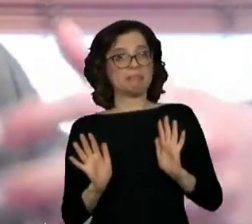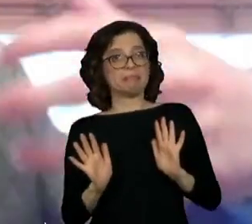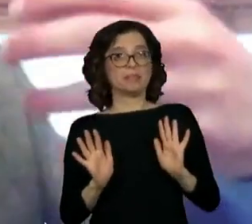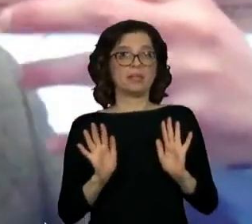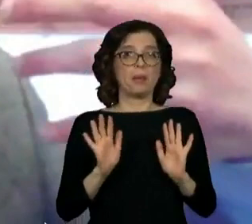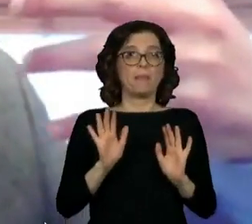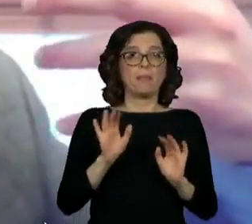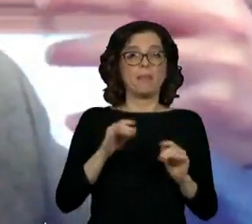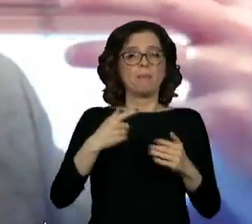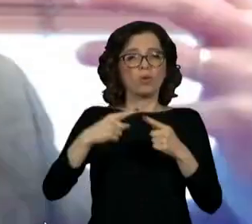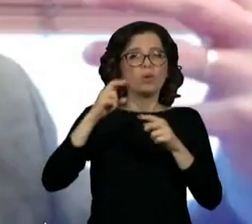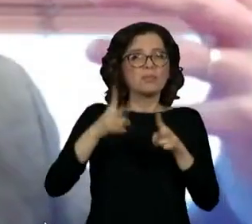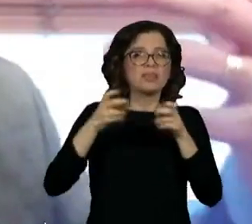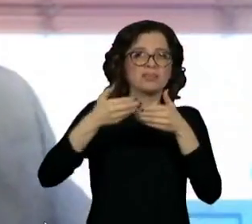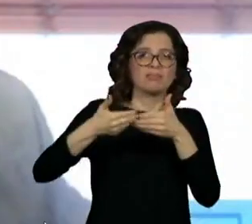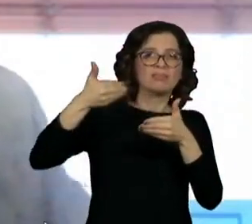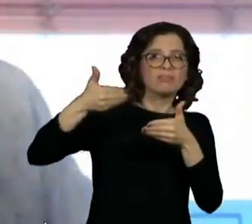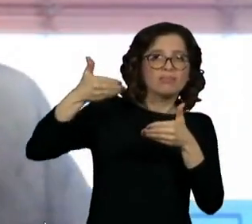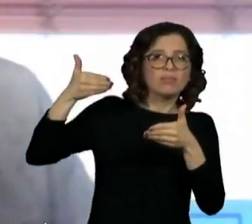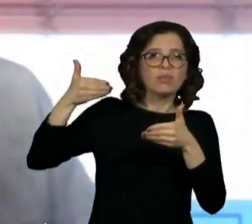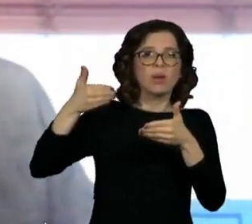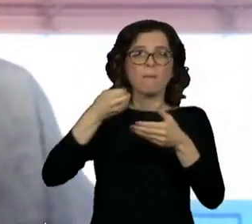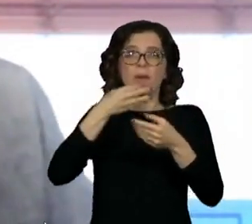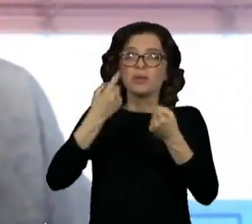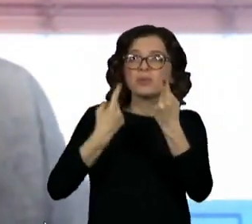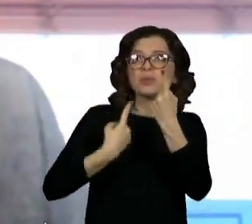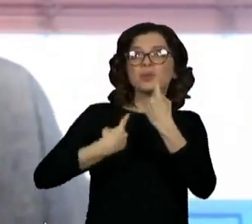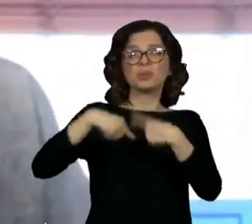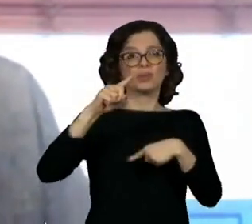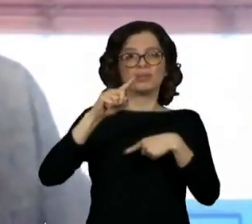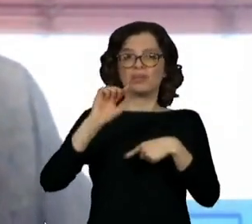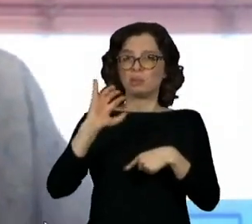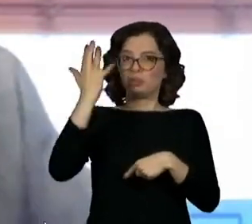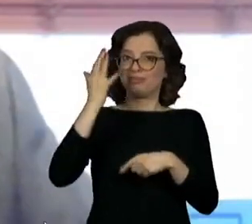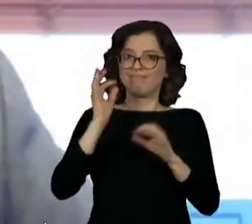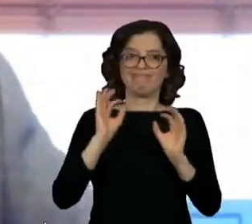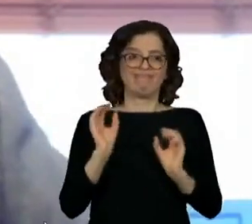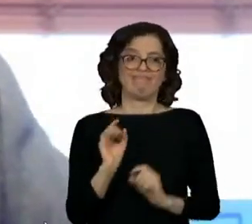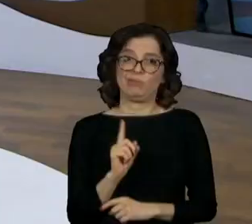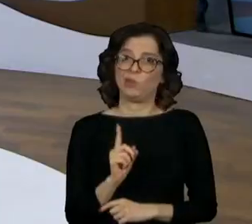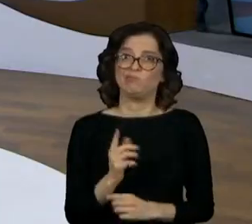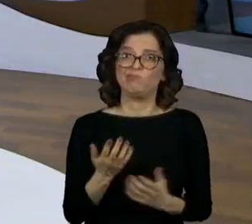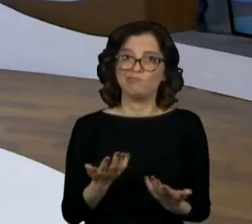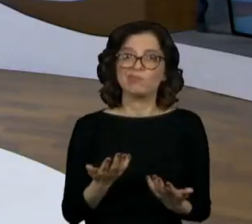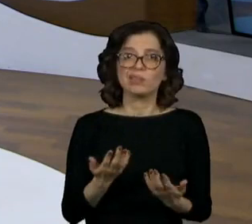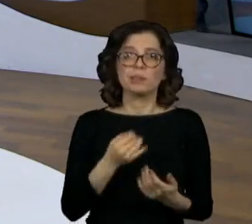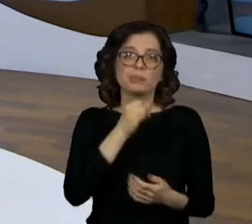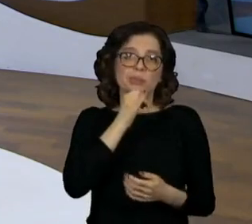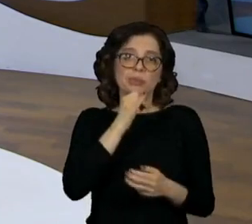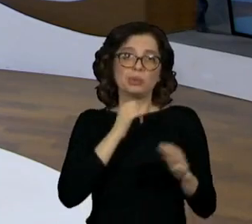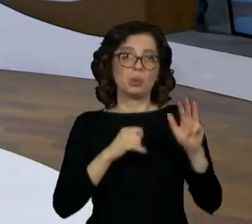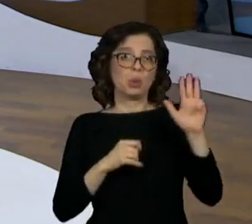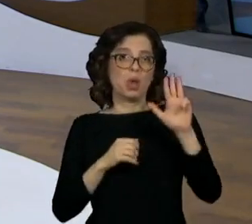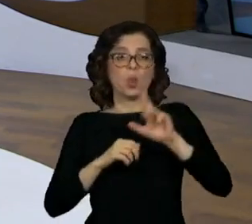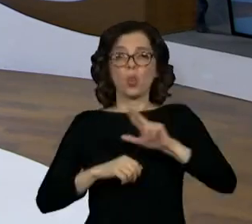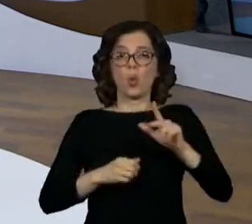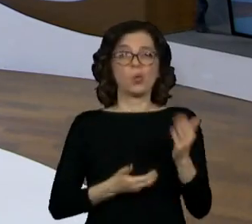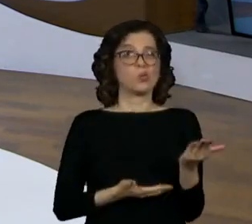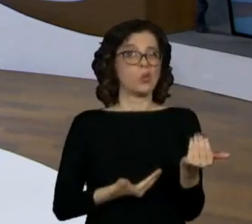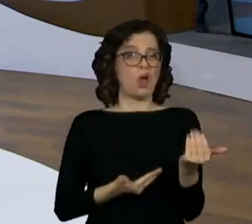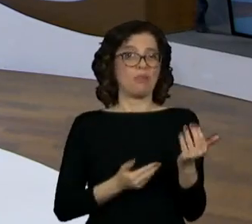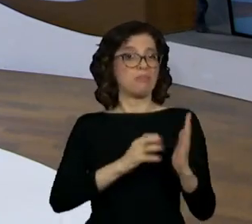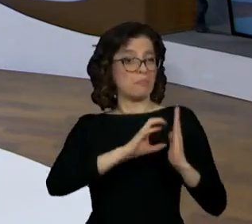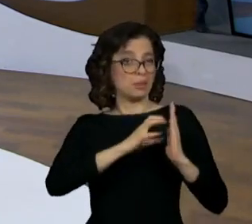Second presidents don't come back and have a lot of success in most cases. Lula's pretty old,